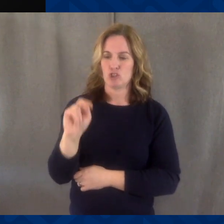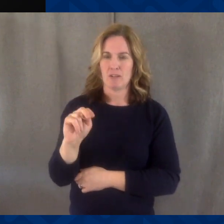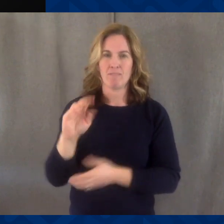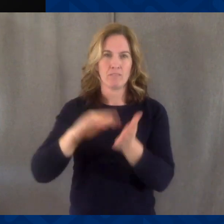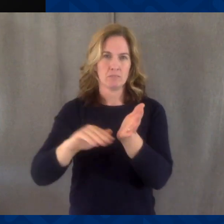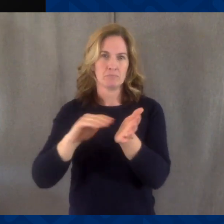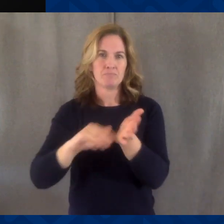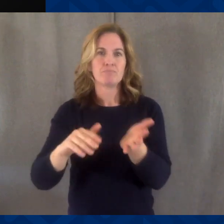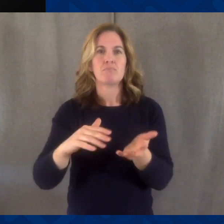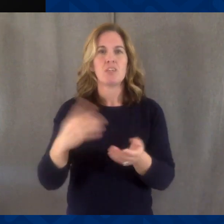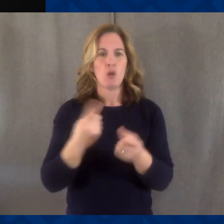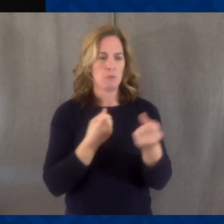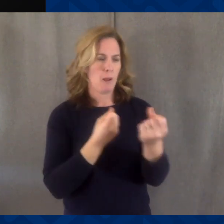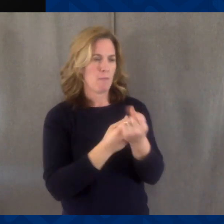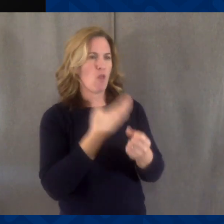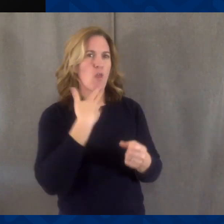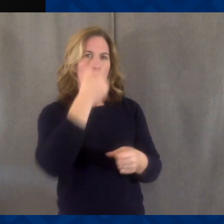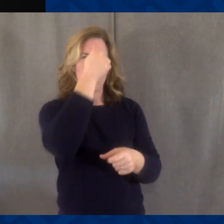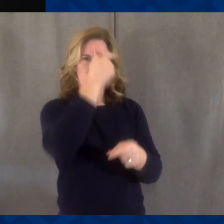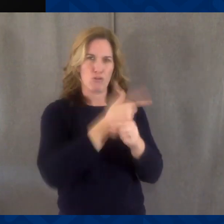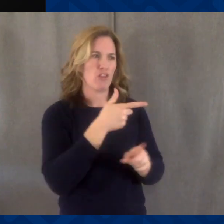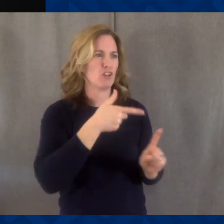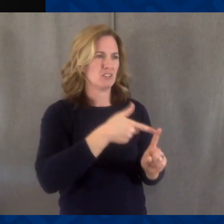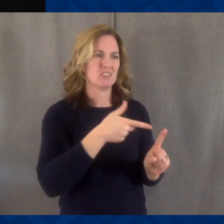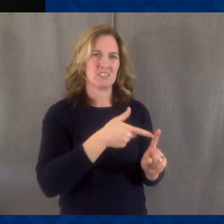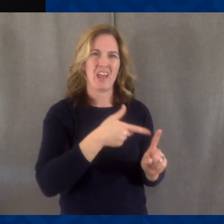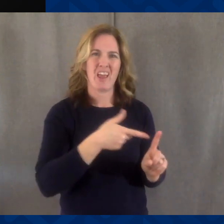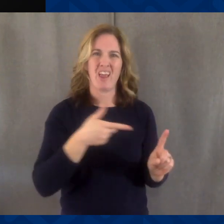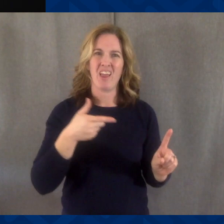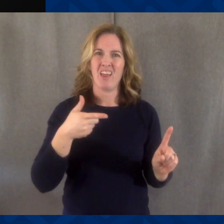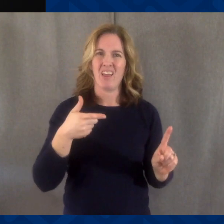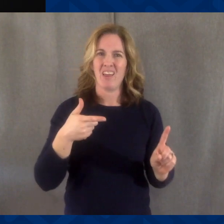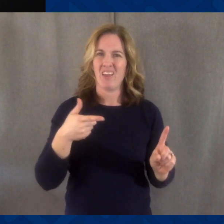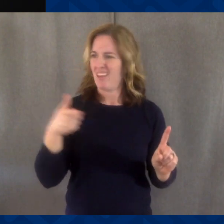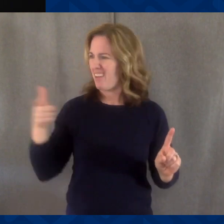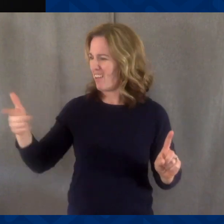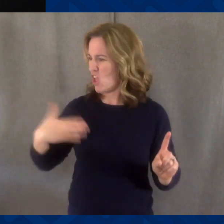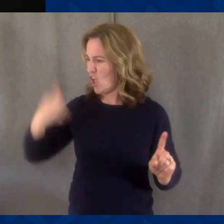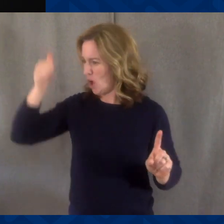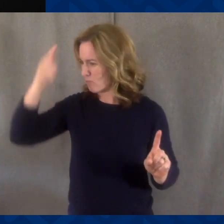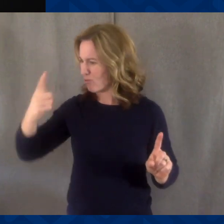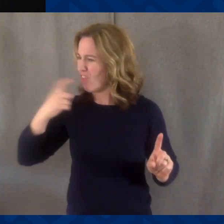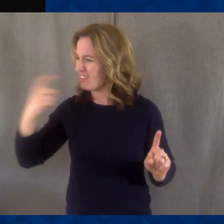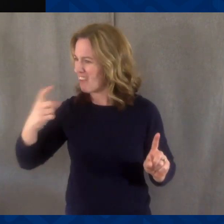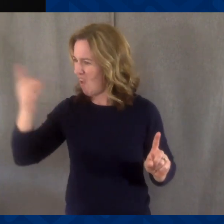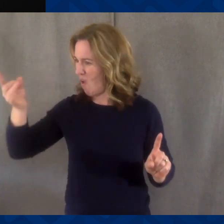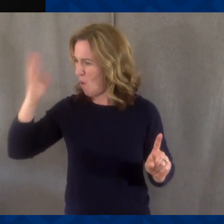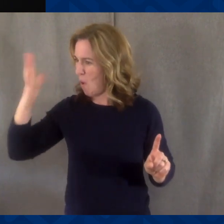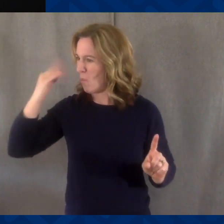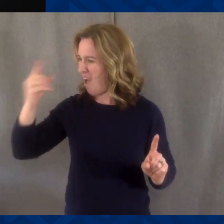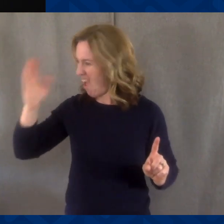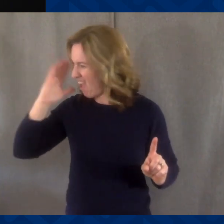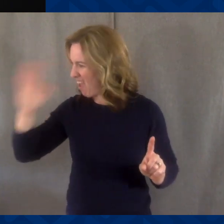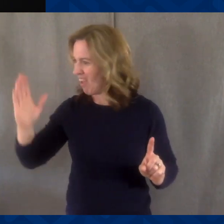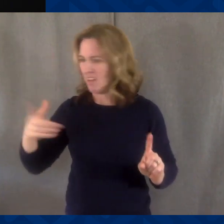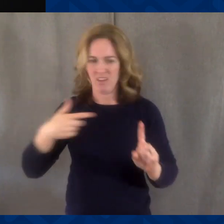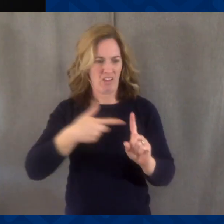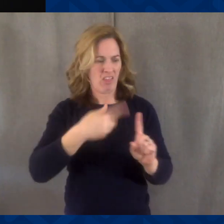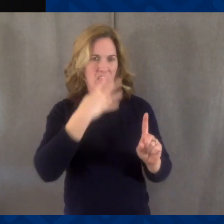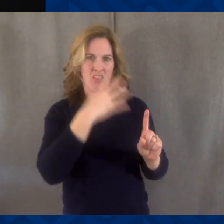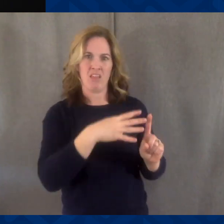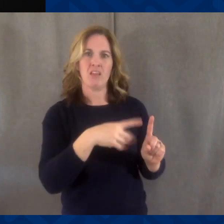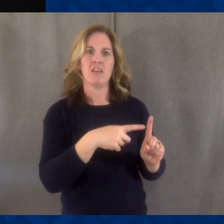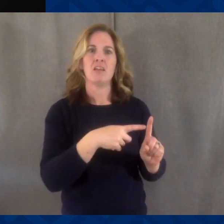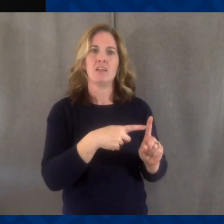older son, saying, why does he get all of the attention? And it's at this point in the story when everybody in the